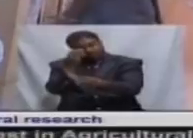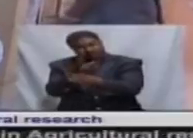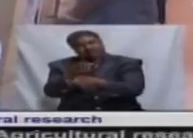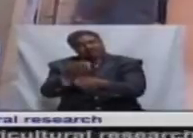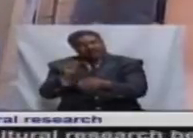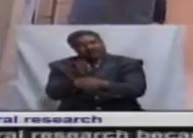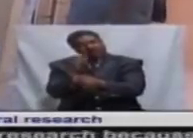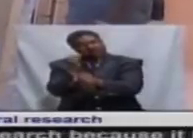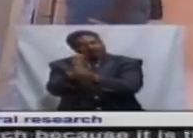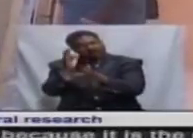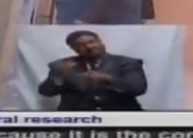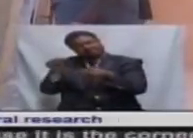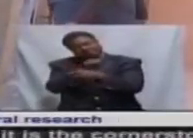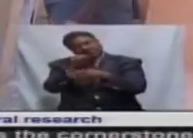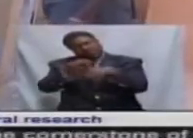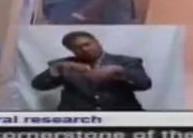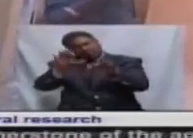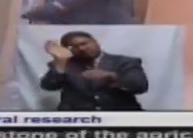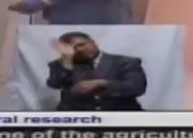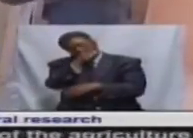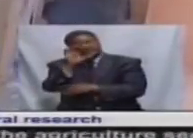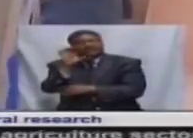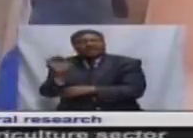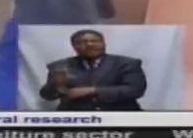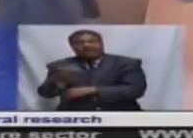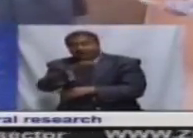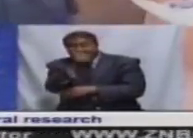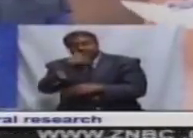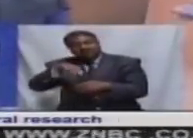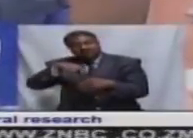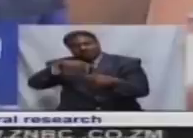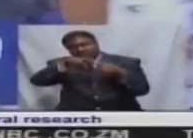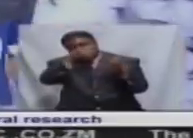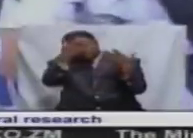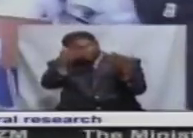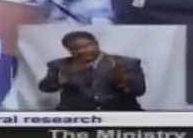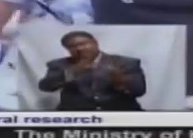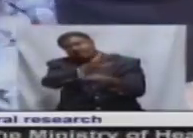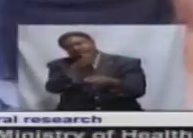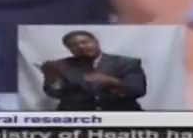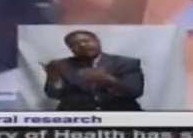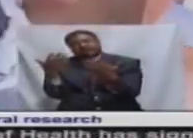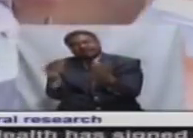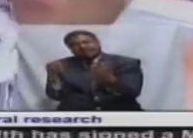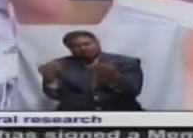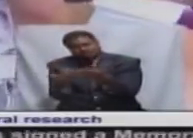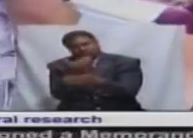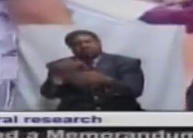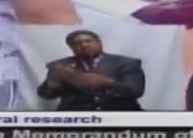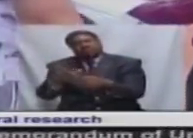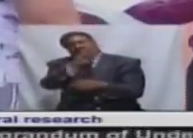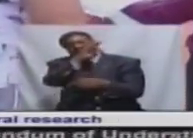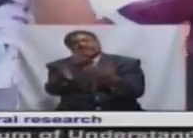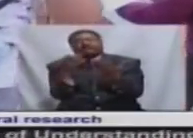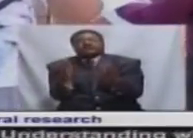facilitate the settlement of payment in the reserve food purchasing chain. A financing plan is underway to release an additional